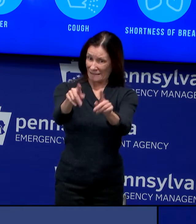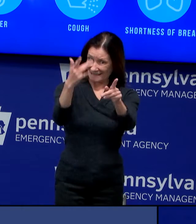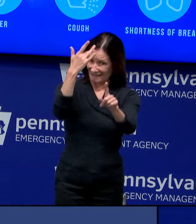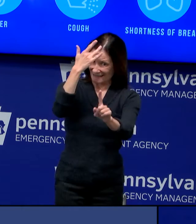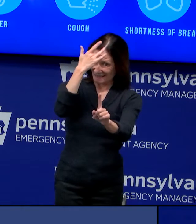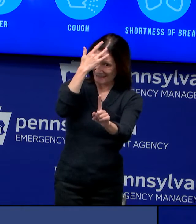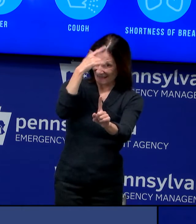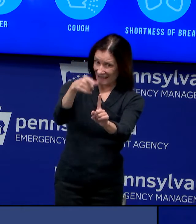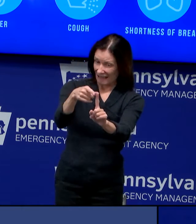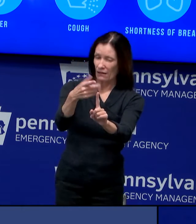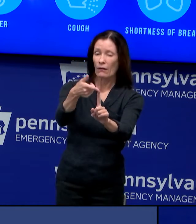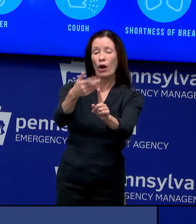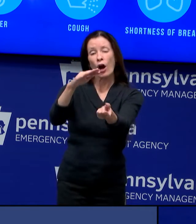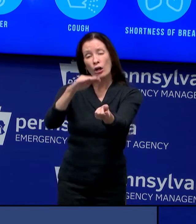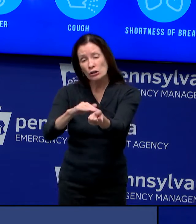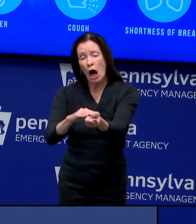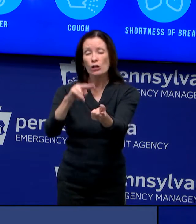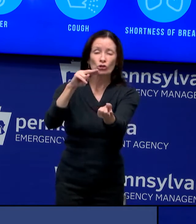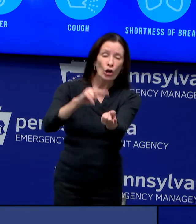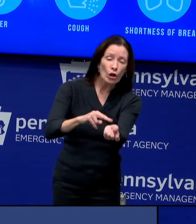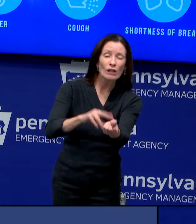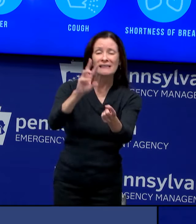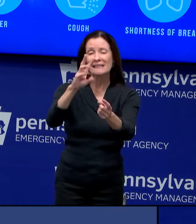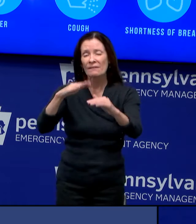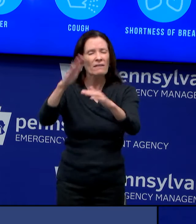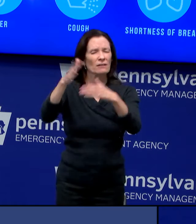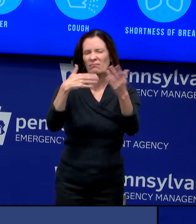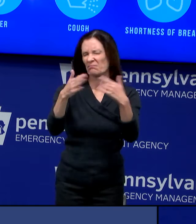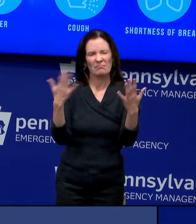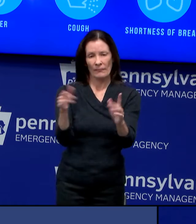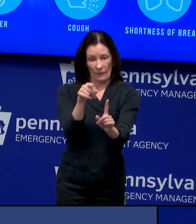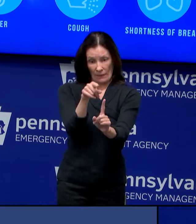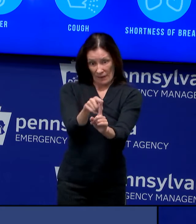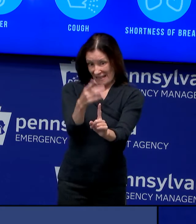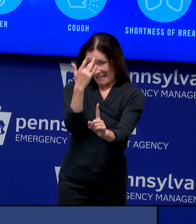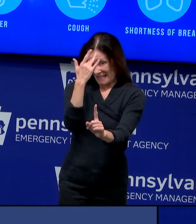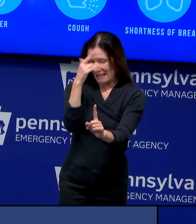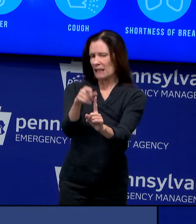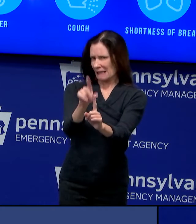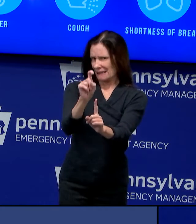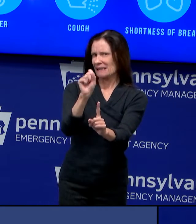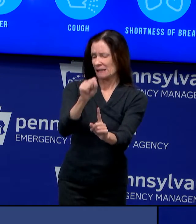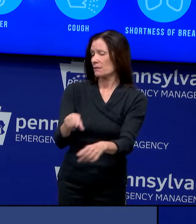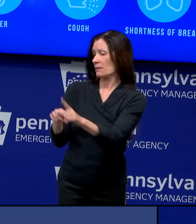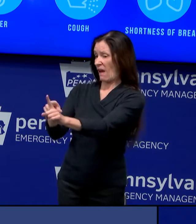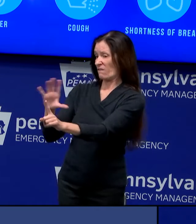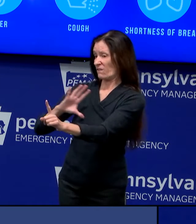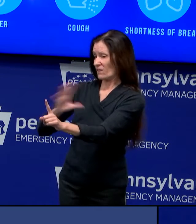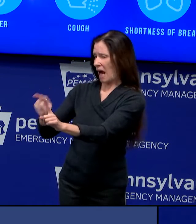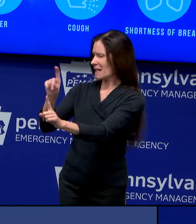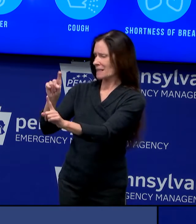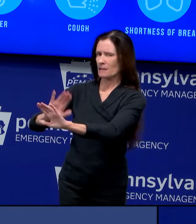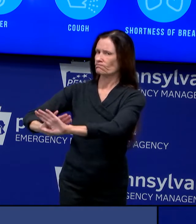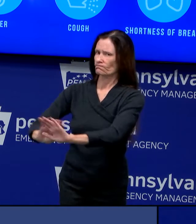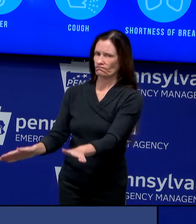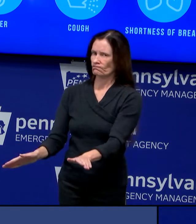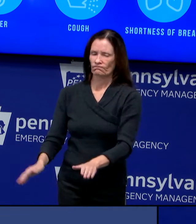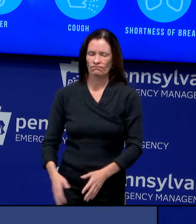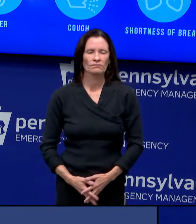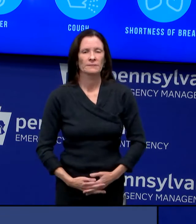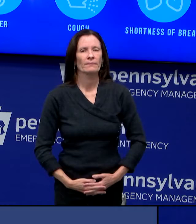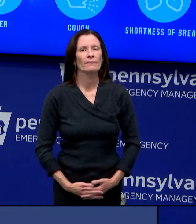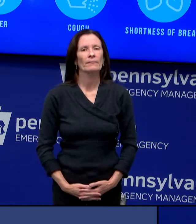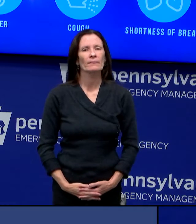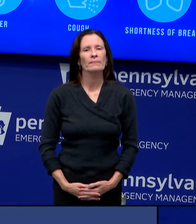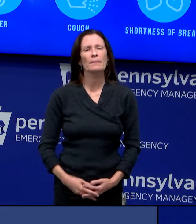From Citizens Voice, Dr. Levine has said the health department was working to get antibody tests to find out how many people have already